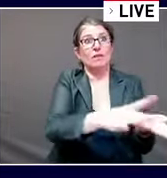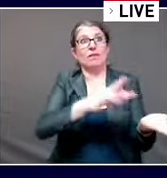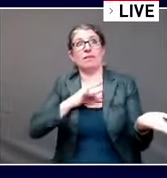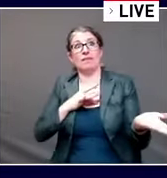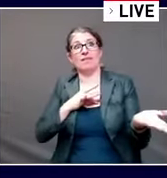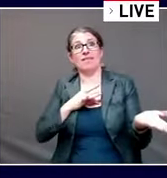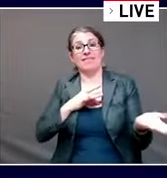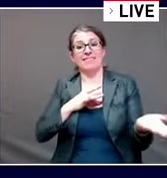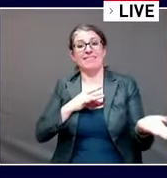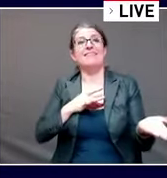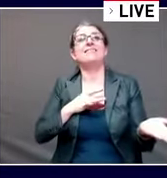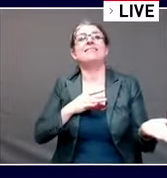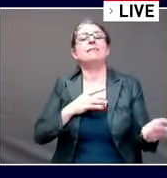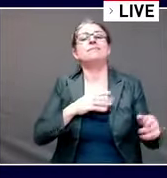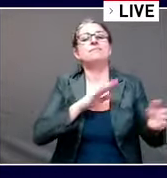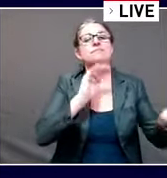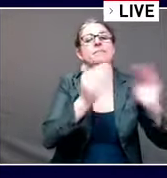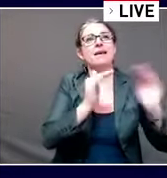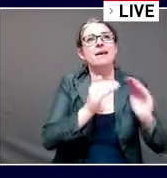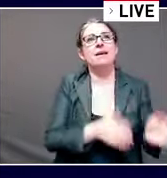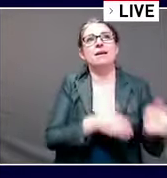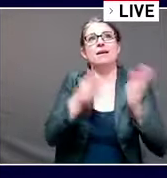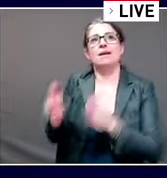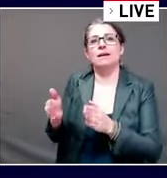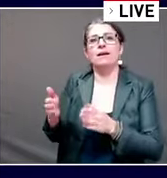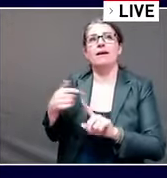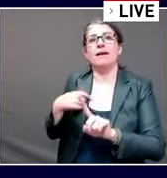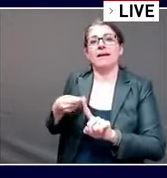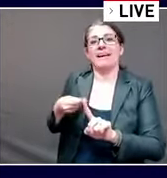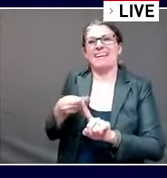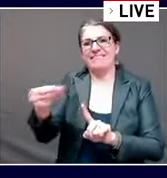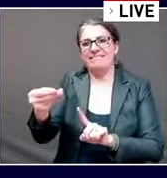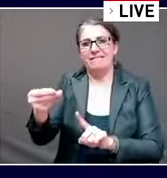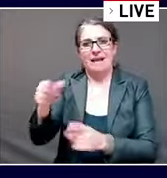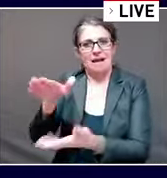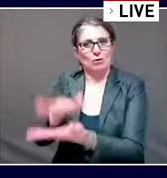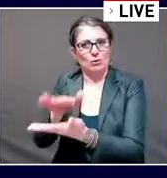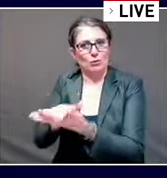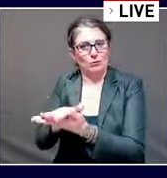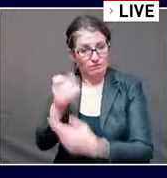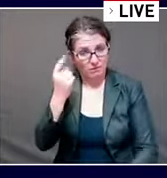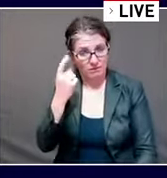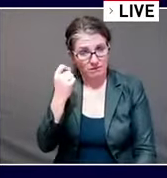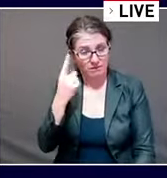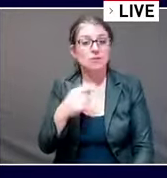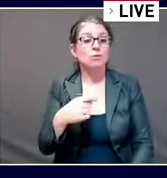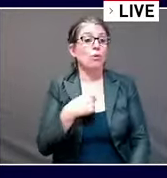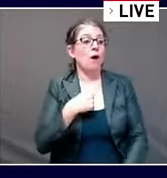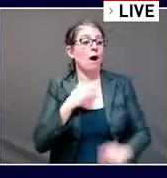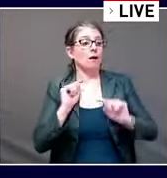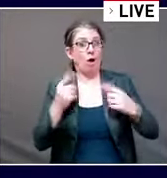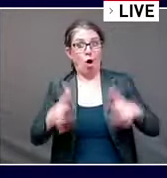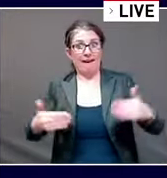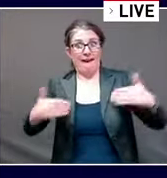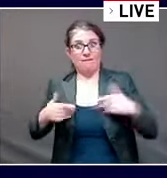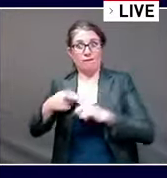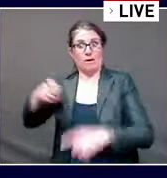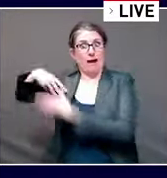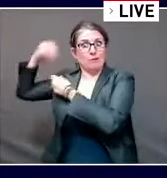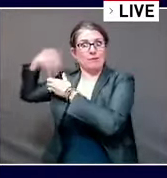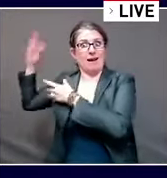because keeping kids in schools for in-person learning continues to be one of our priorities right now.